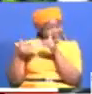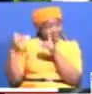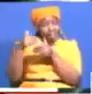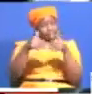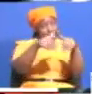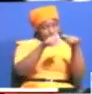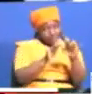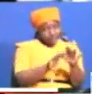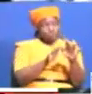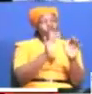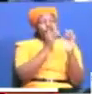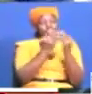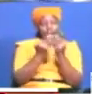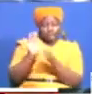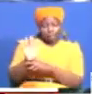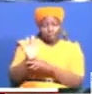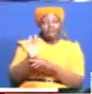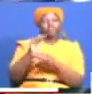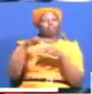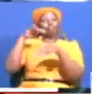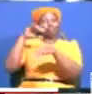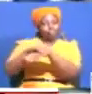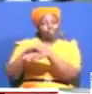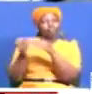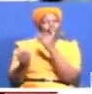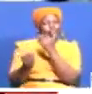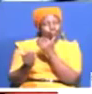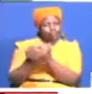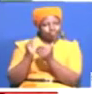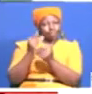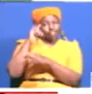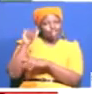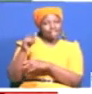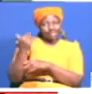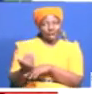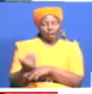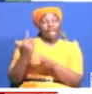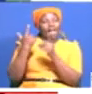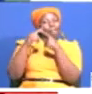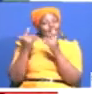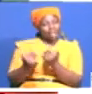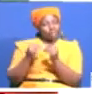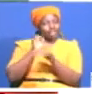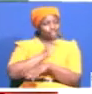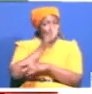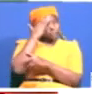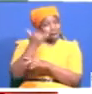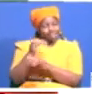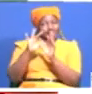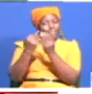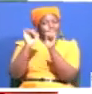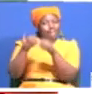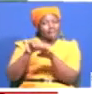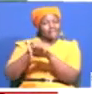their daughter. They now suspect the accused family could influence the child's testimony. And the accused person is her father. We feel